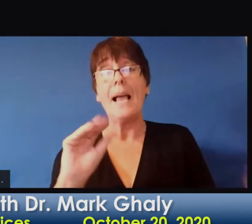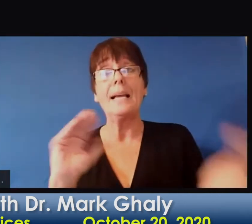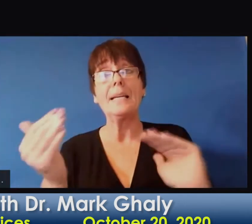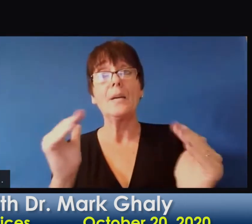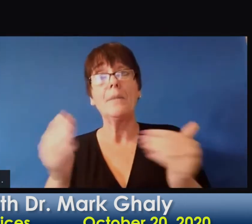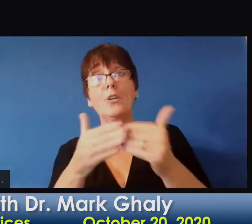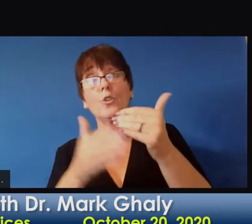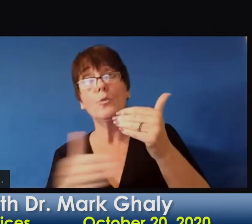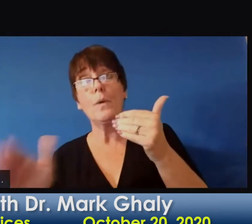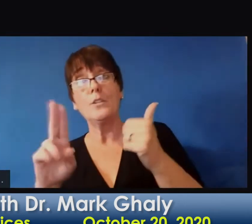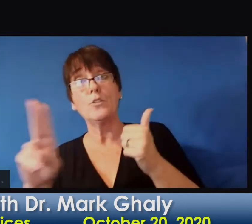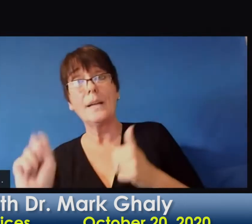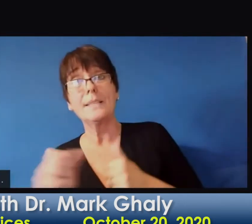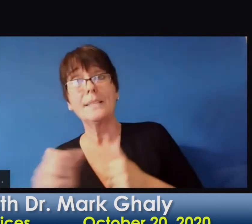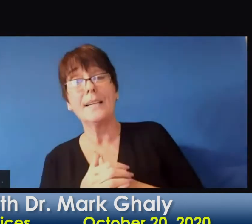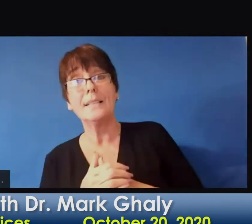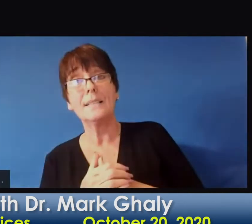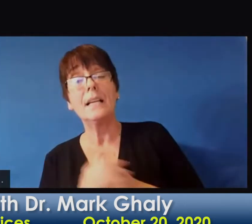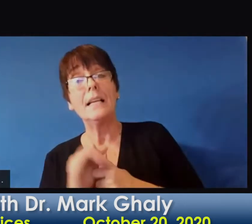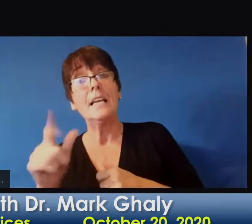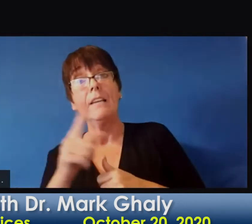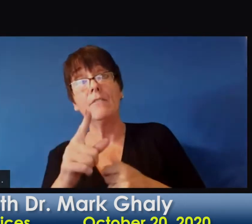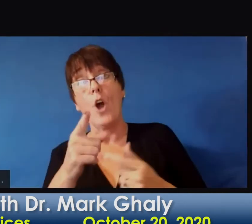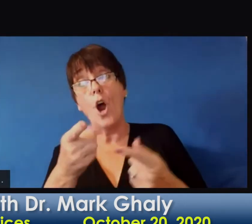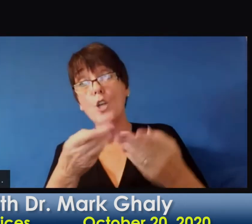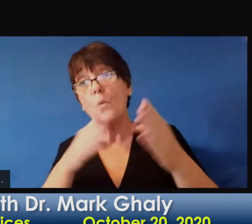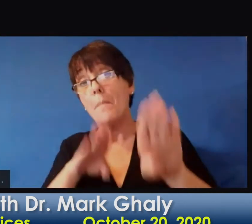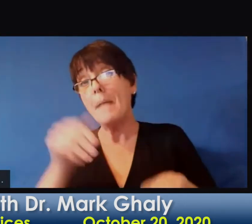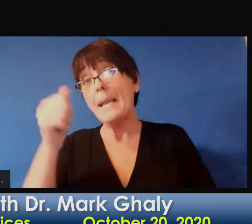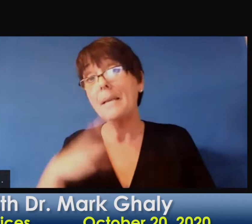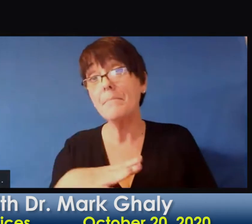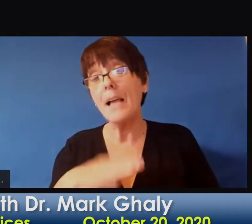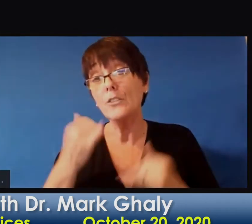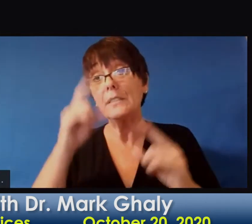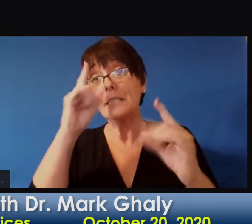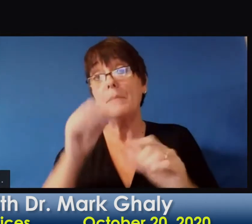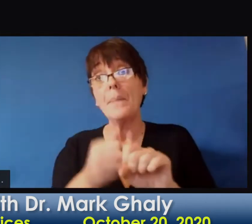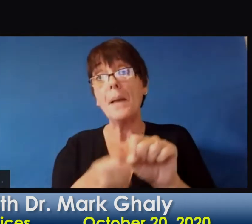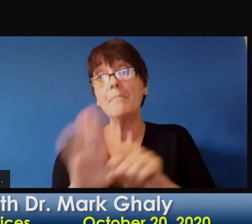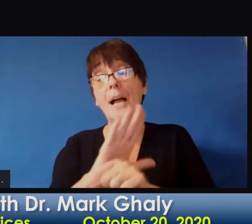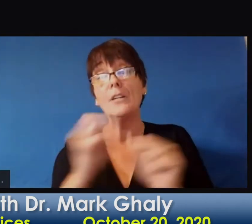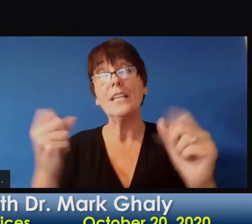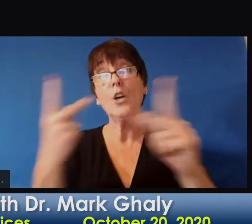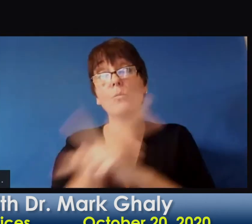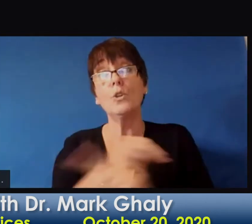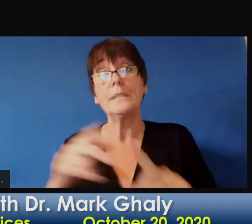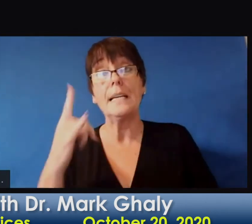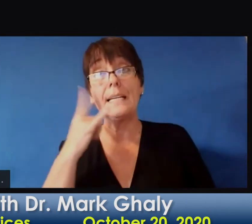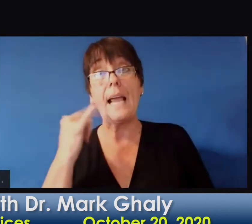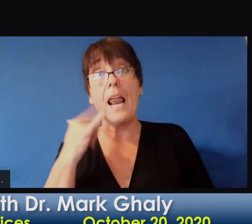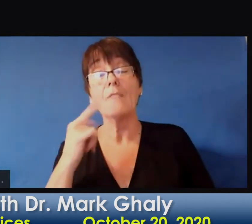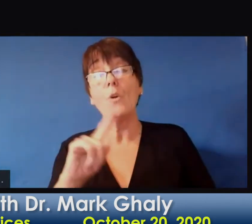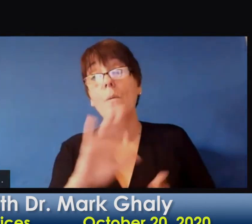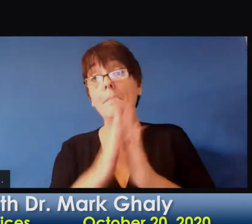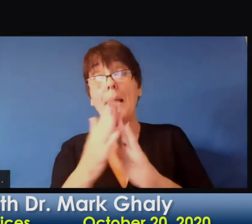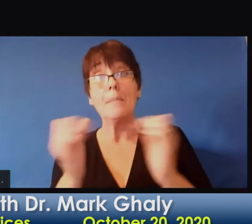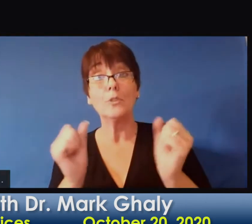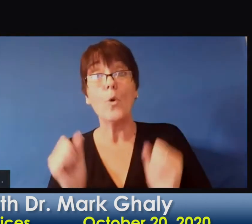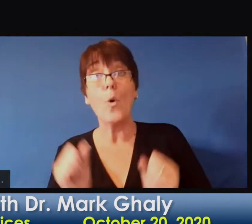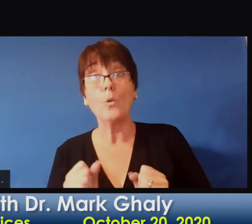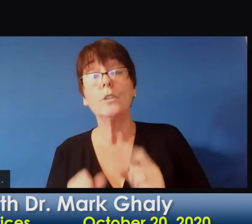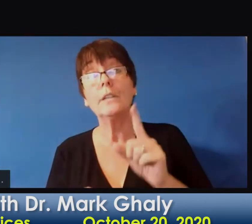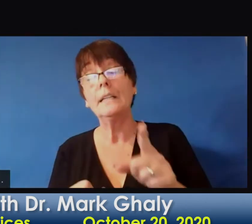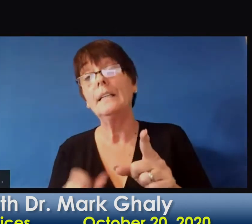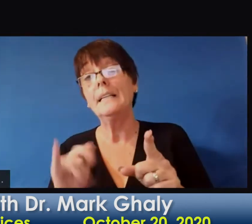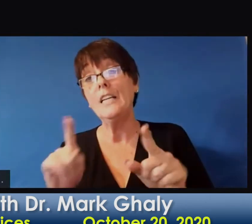the country, and whether, if you are a betting man, you still expect the pandemic to worsen in California as the weather gets colder? In other words, is your